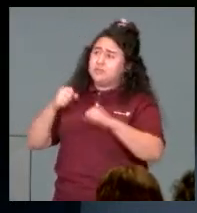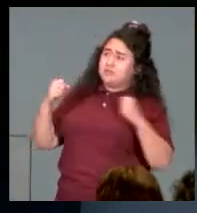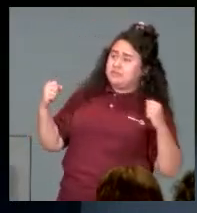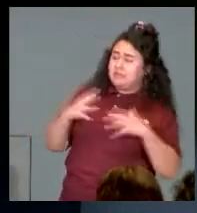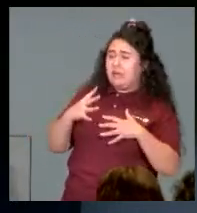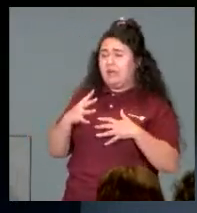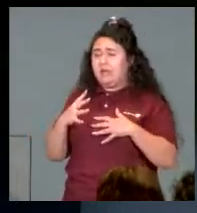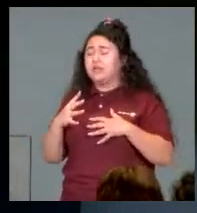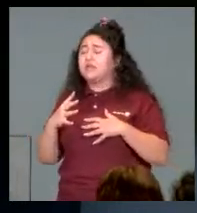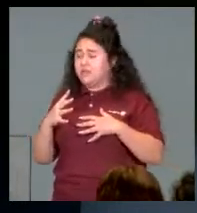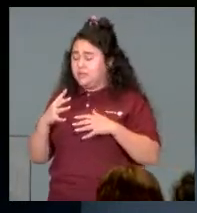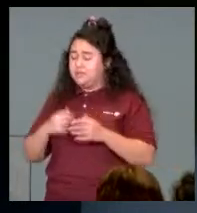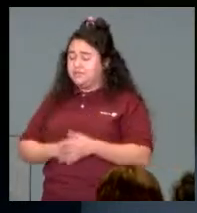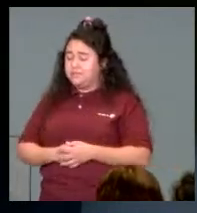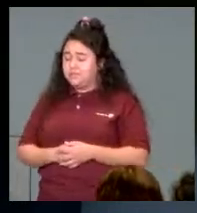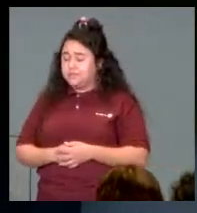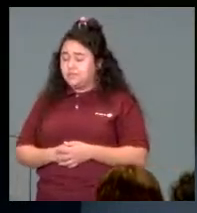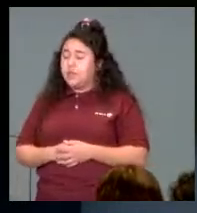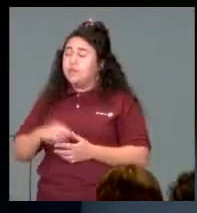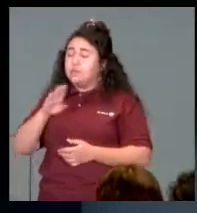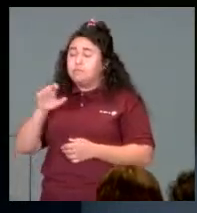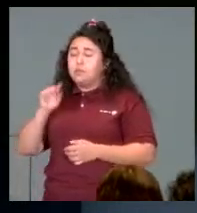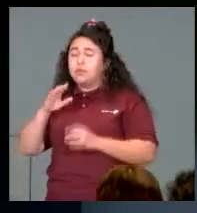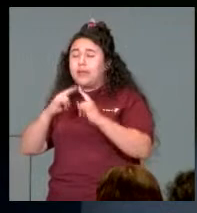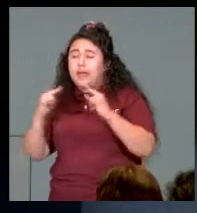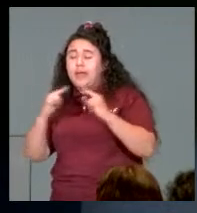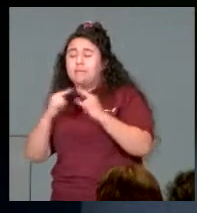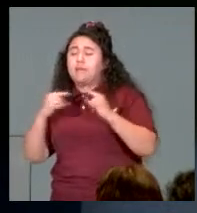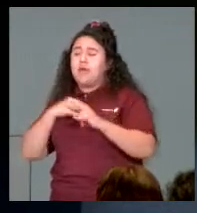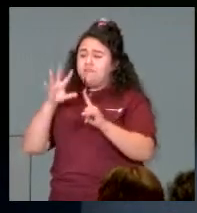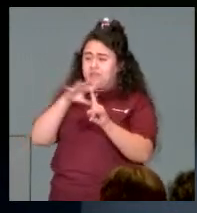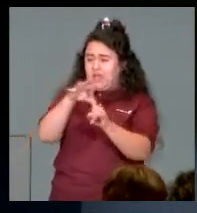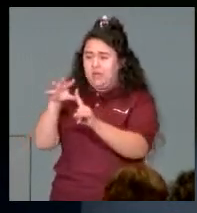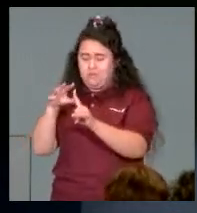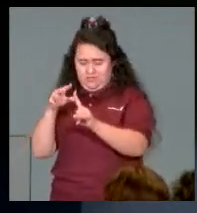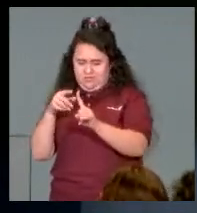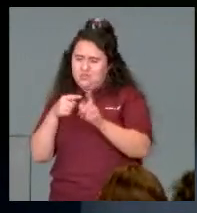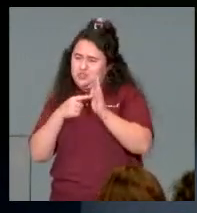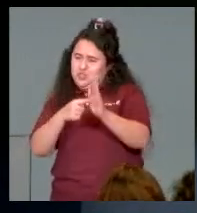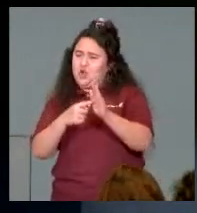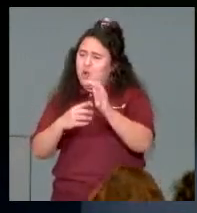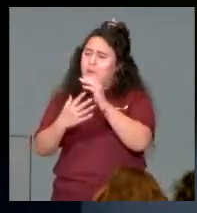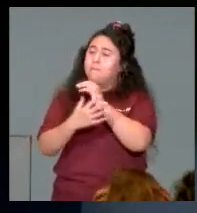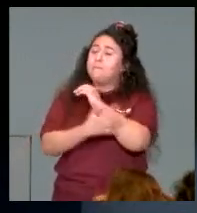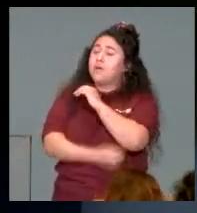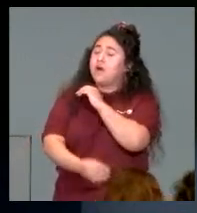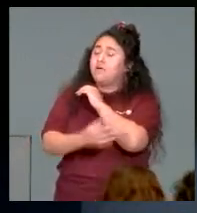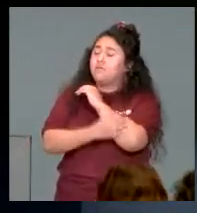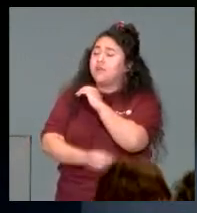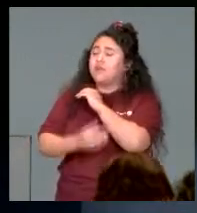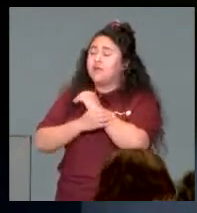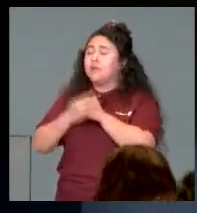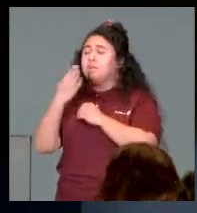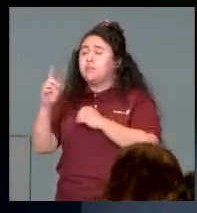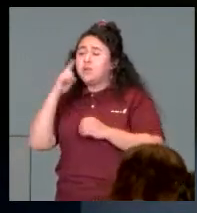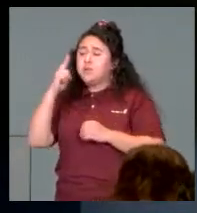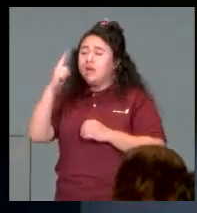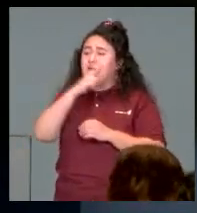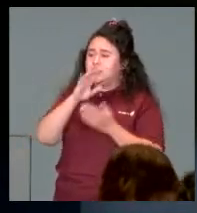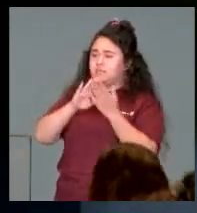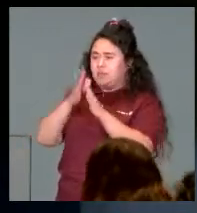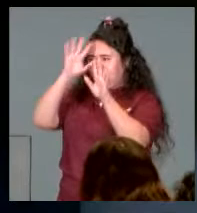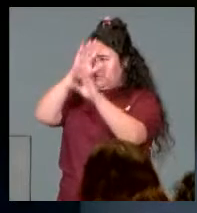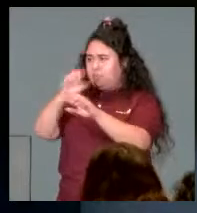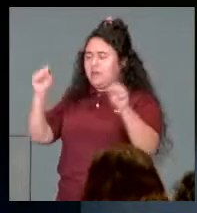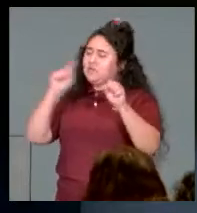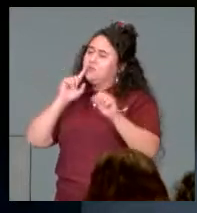of tea house fascism in the bouquet of surveillance cameras in the poverty of God. New blue eyes, corpses of water, a newly potted presidency, one big shiny